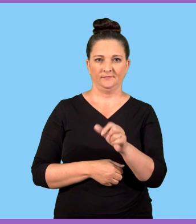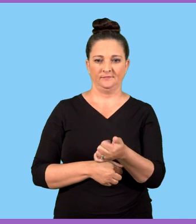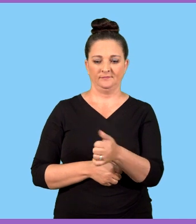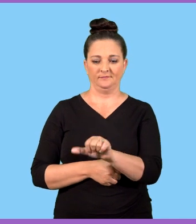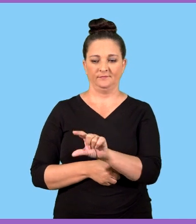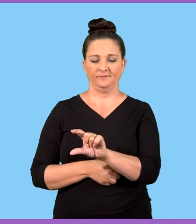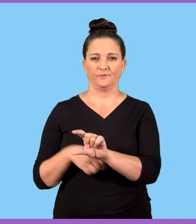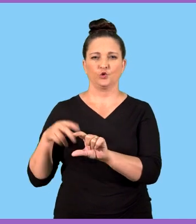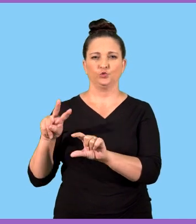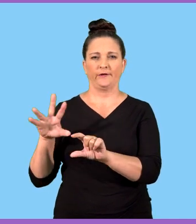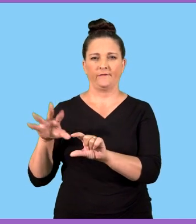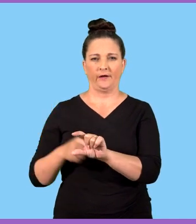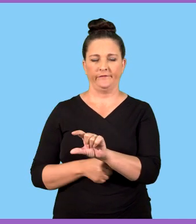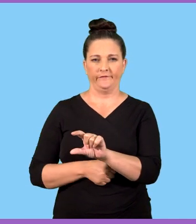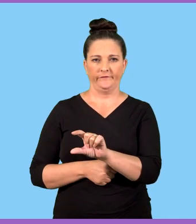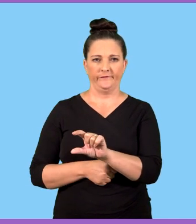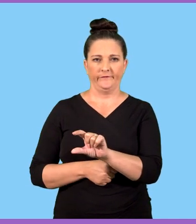the 25,